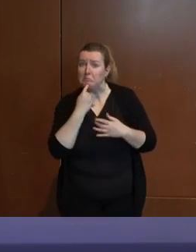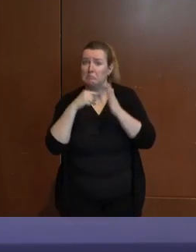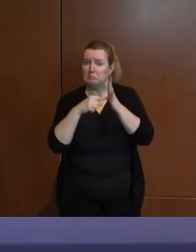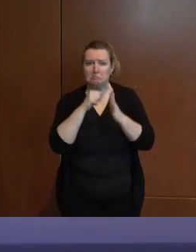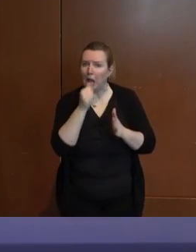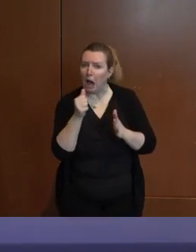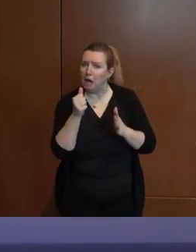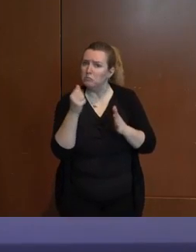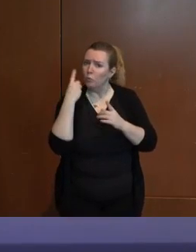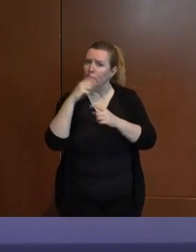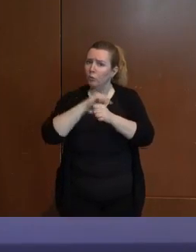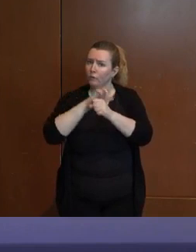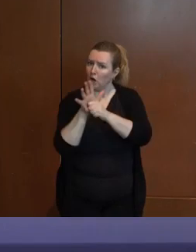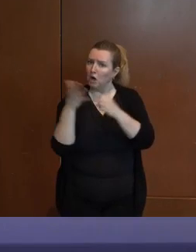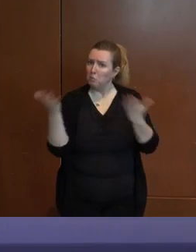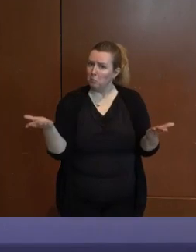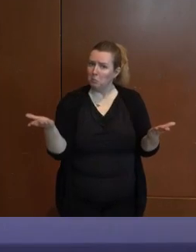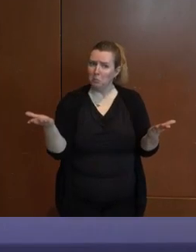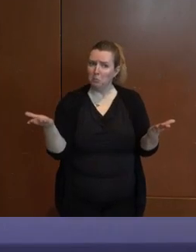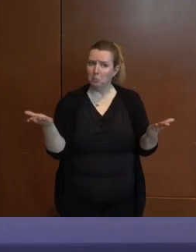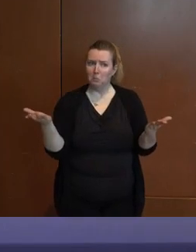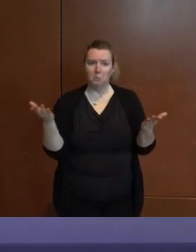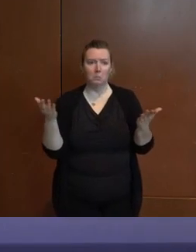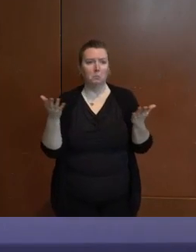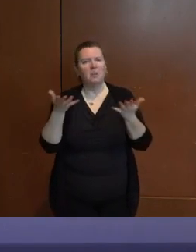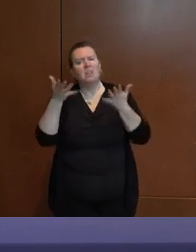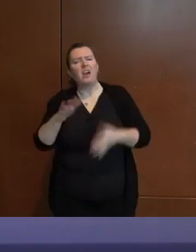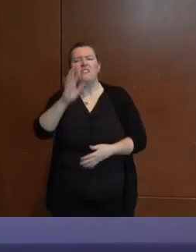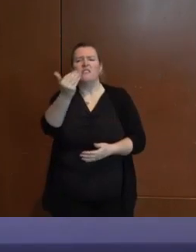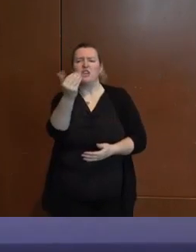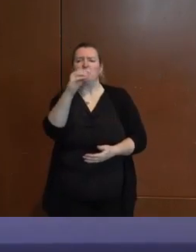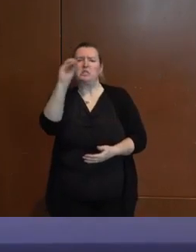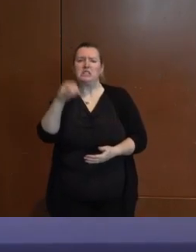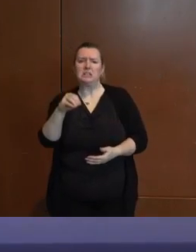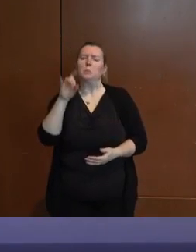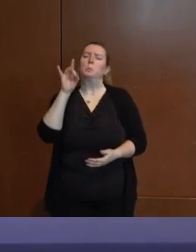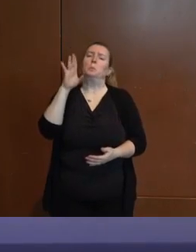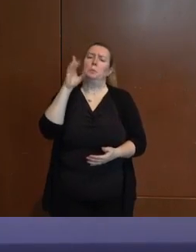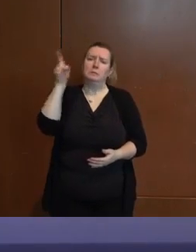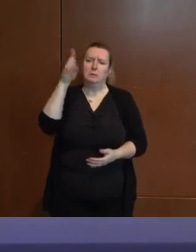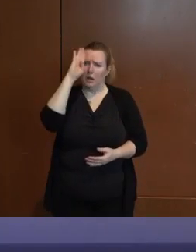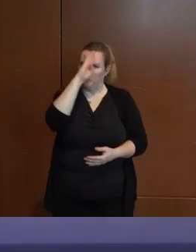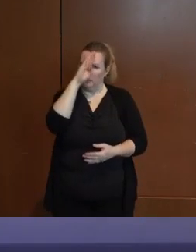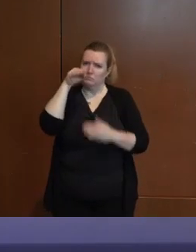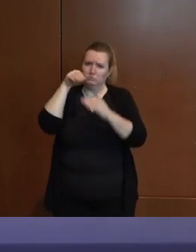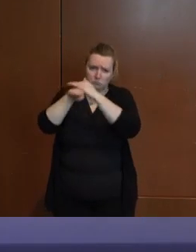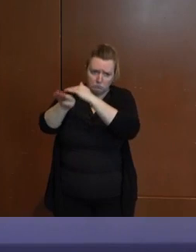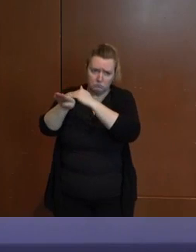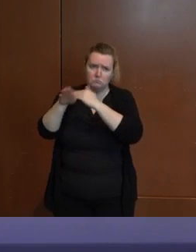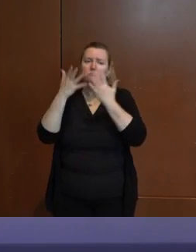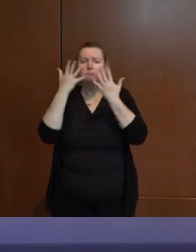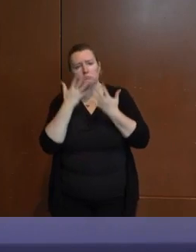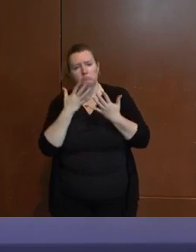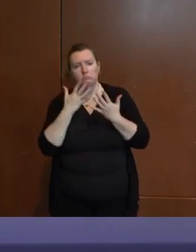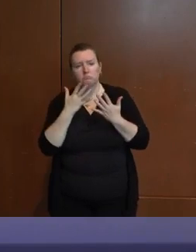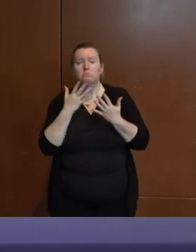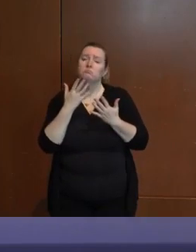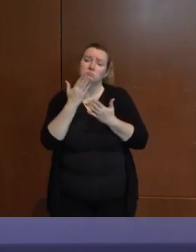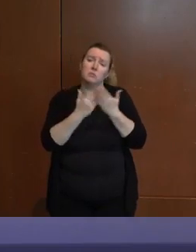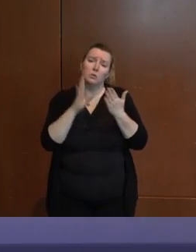that remaining 15 or so that will require hospitalization. And sadly, there'll be a percentage who we will lose. We're going to come down to Dave, and then we'll go back to